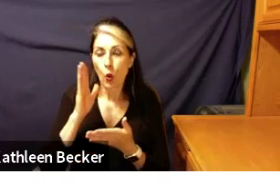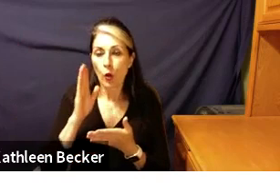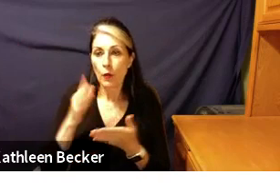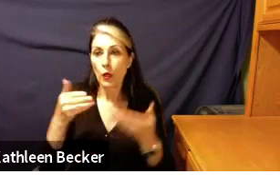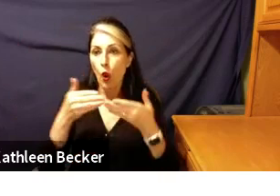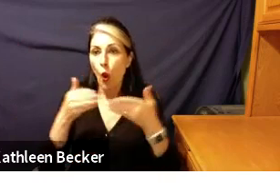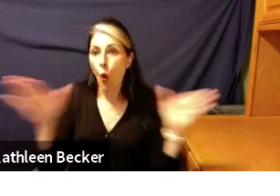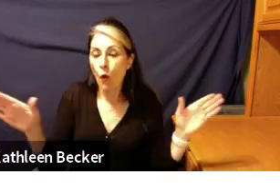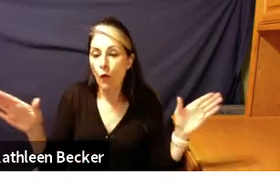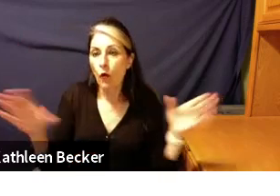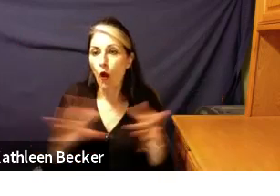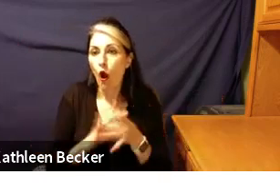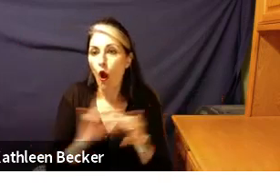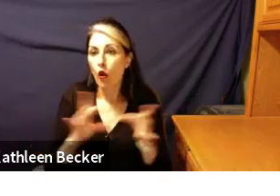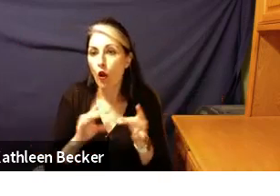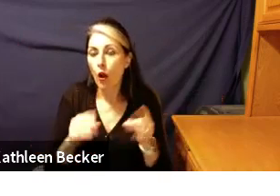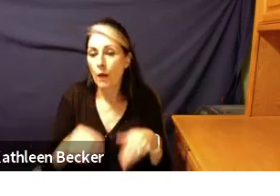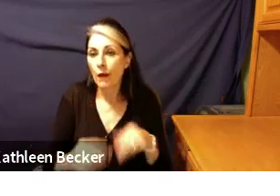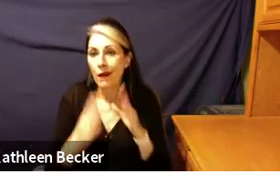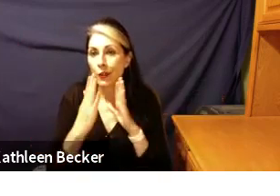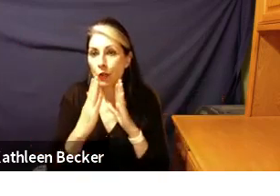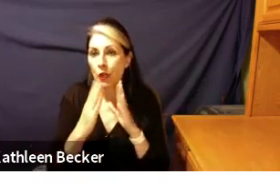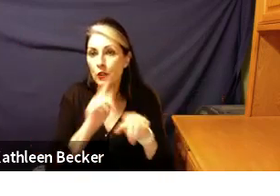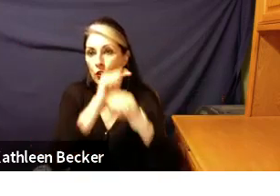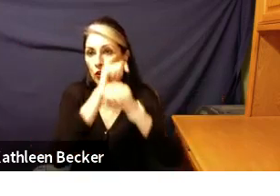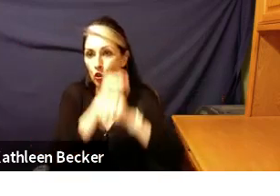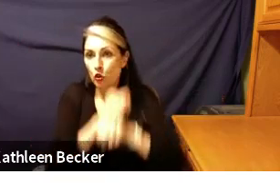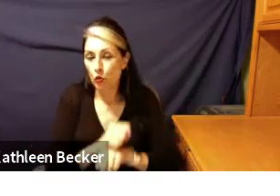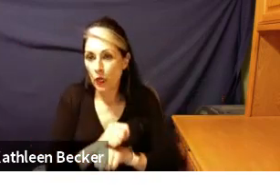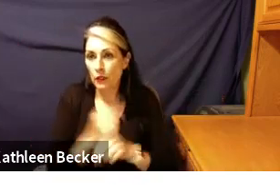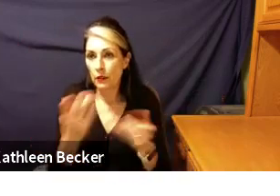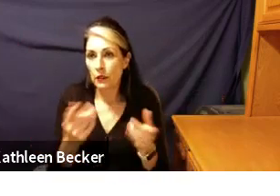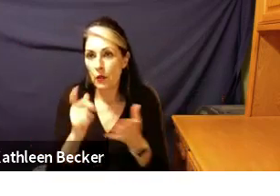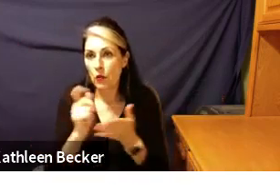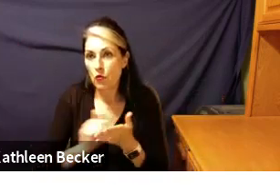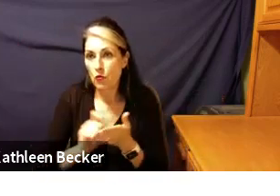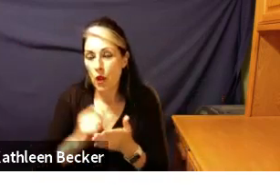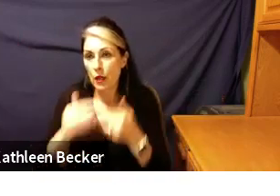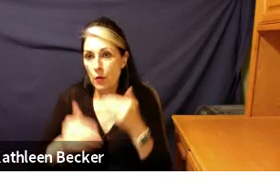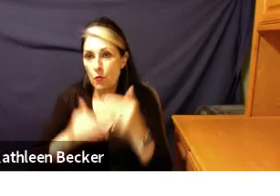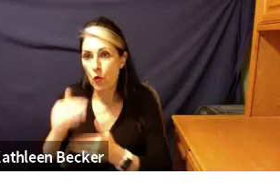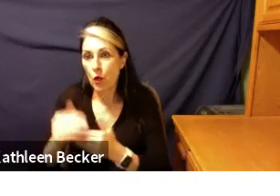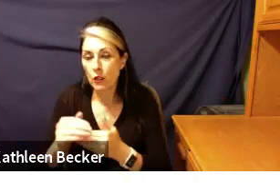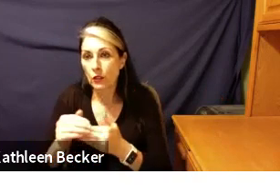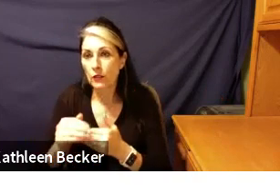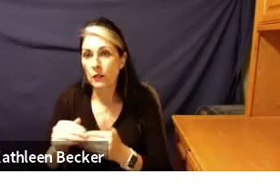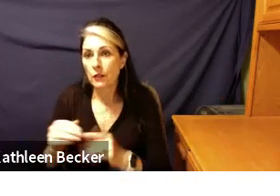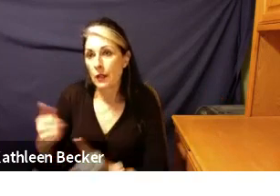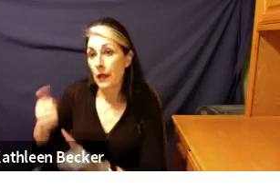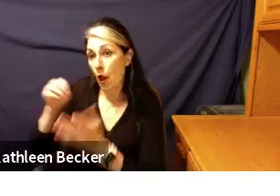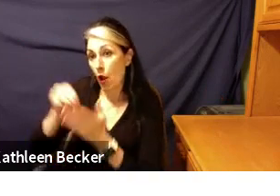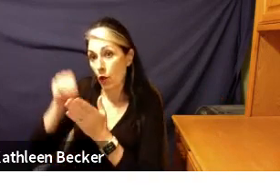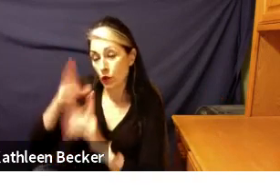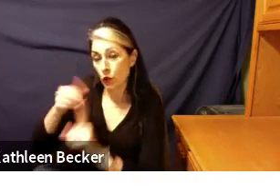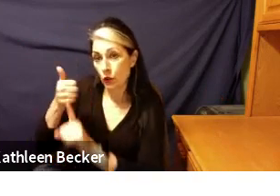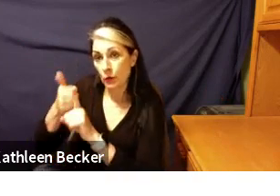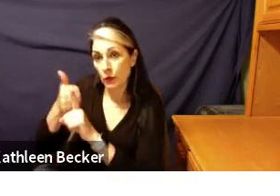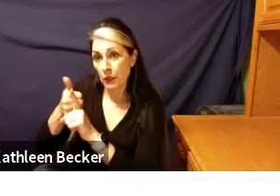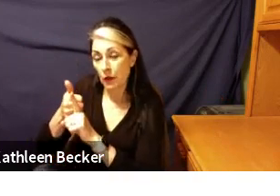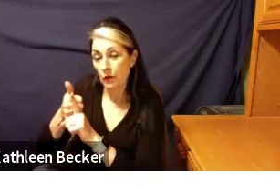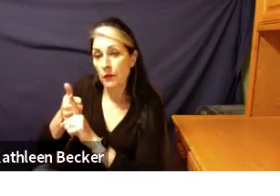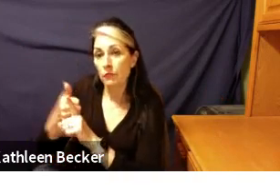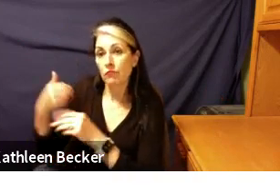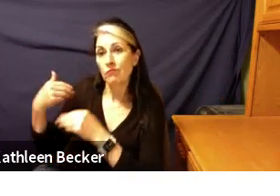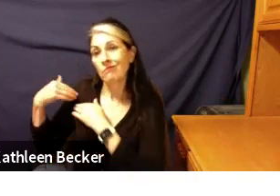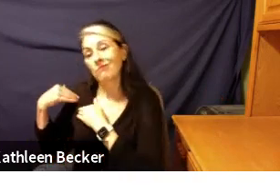overall comment which addresses trends in the writing process. It will be up to the student to reread their essay